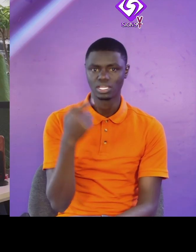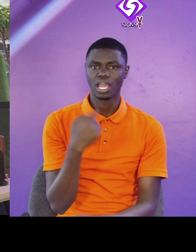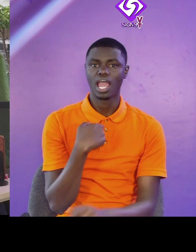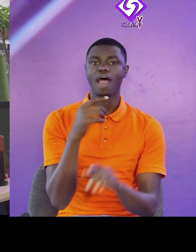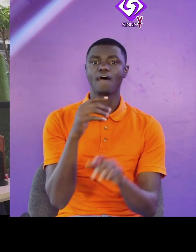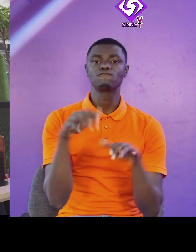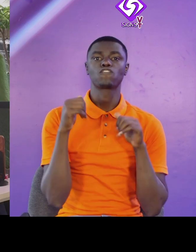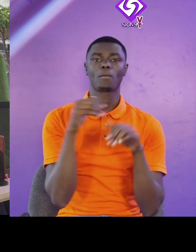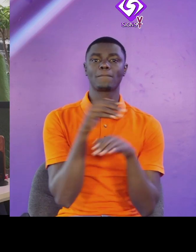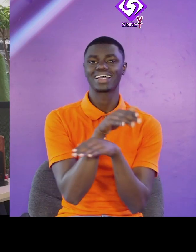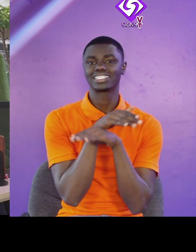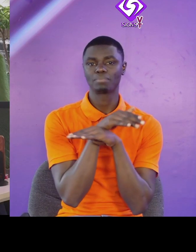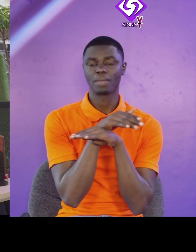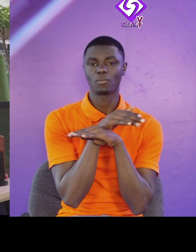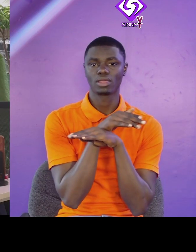but Pan-African.